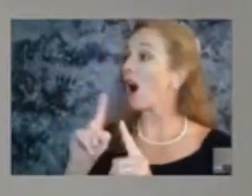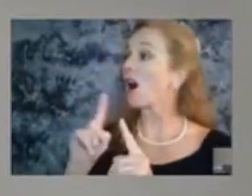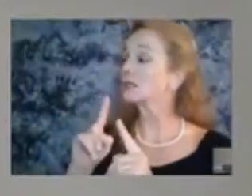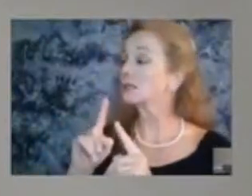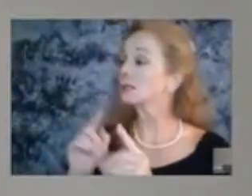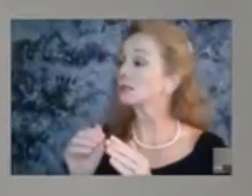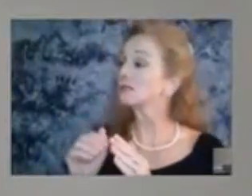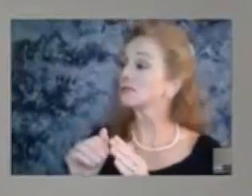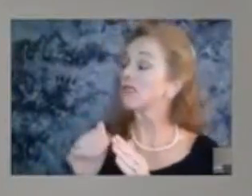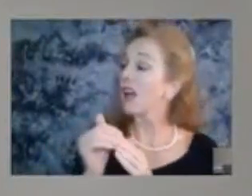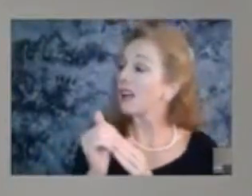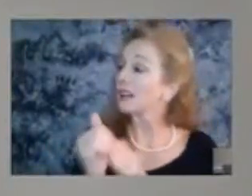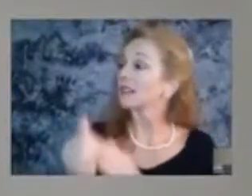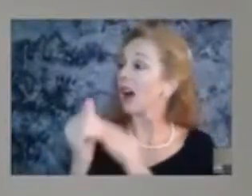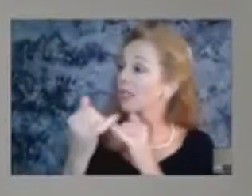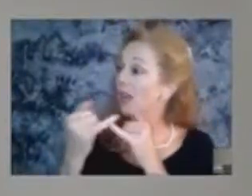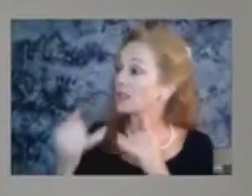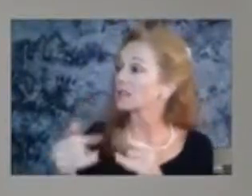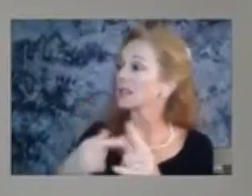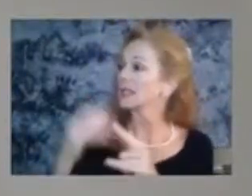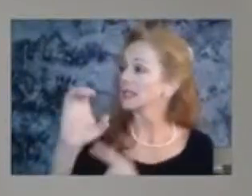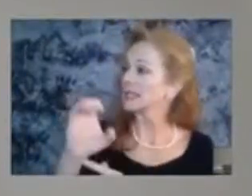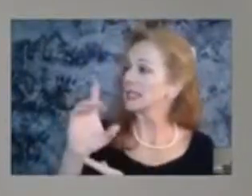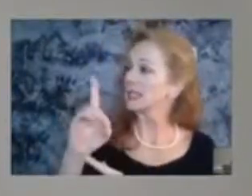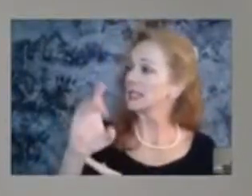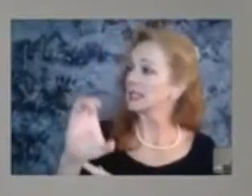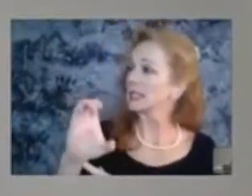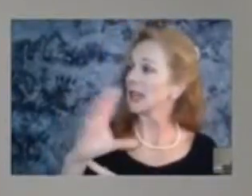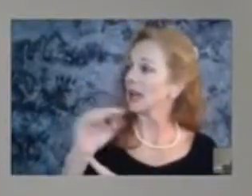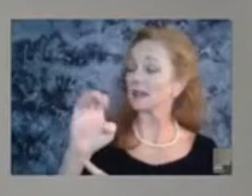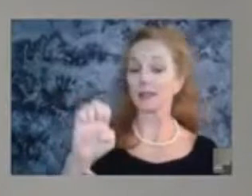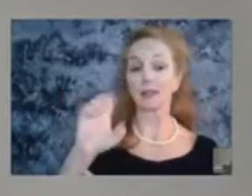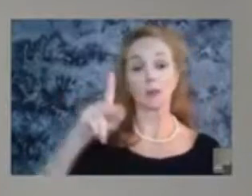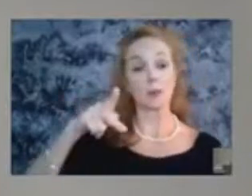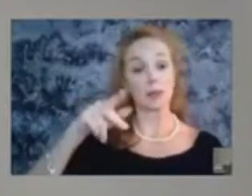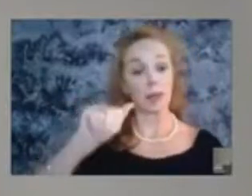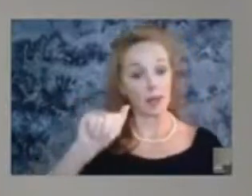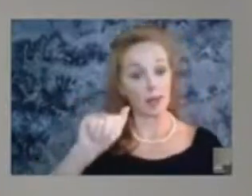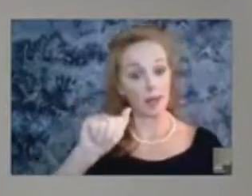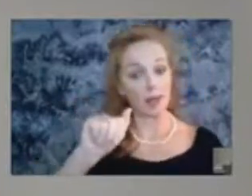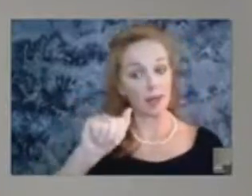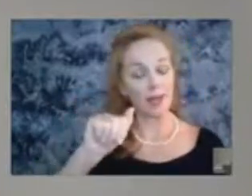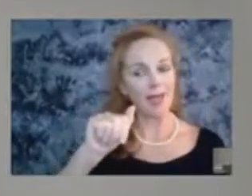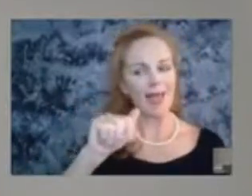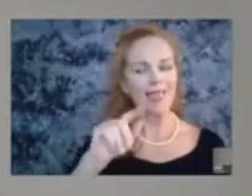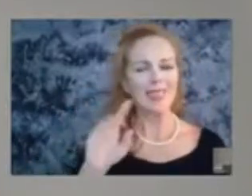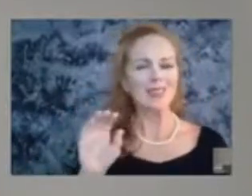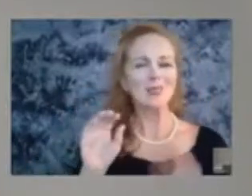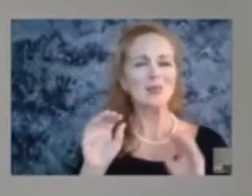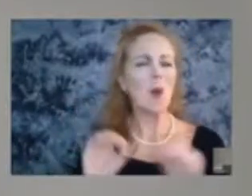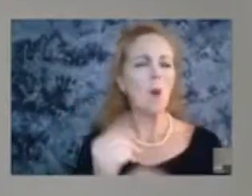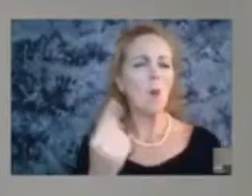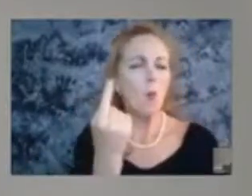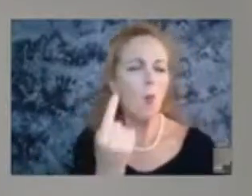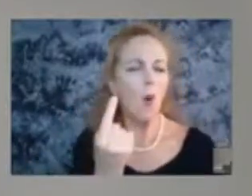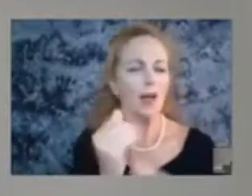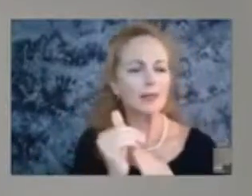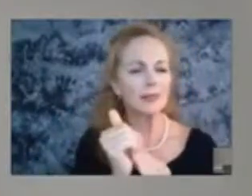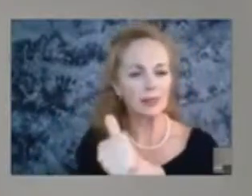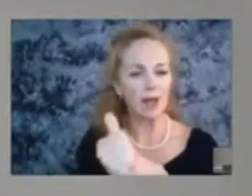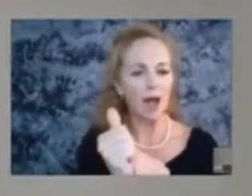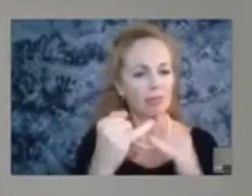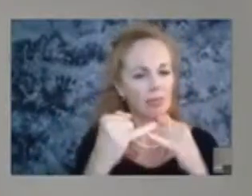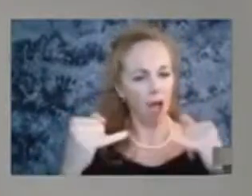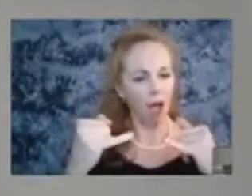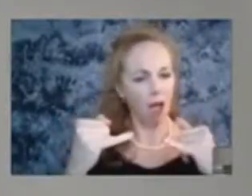from CDC, and from EPA. And there is no one guideline that is strict that says you